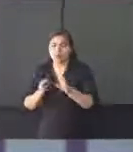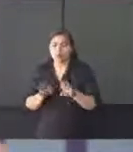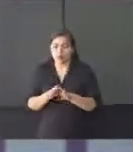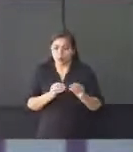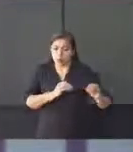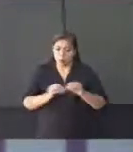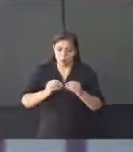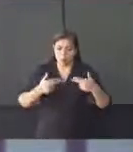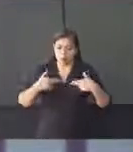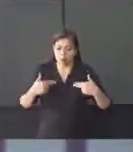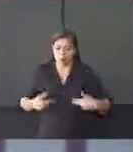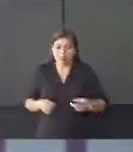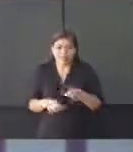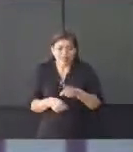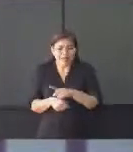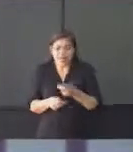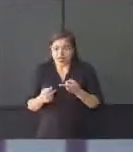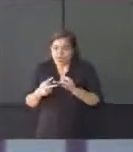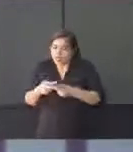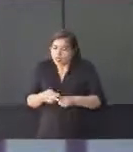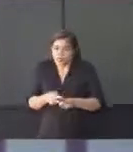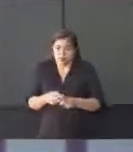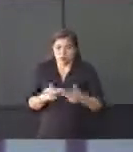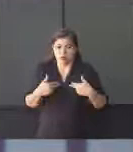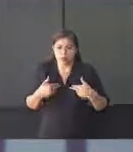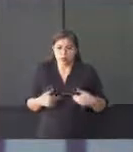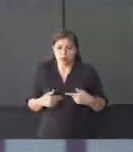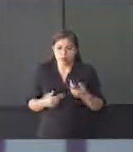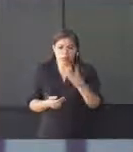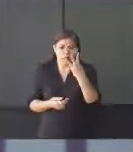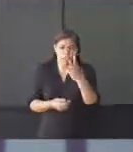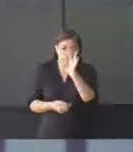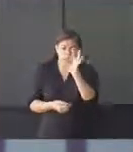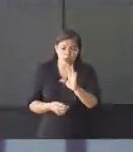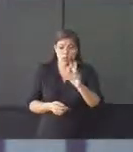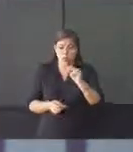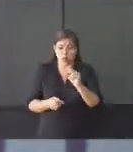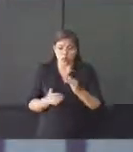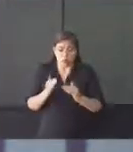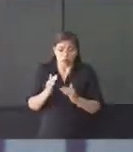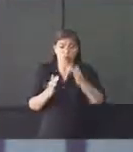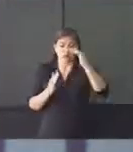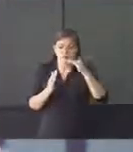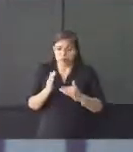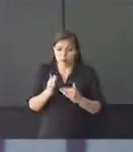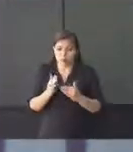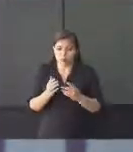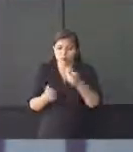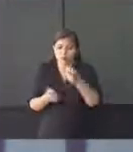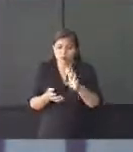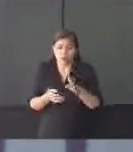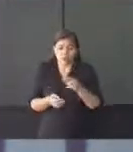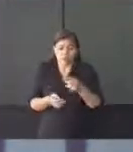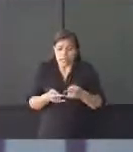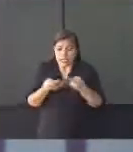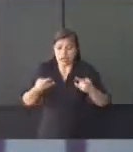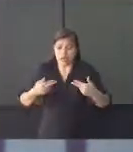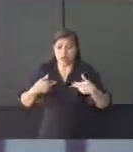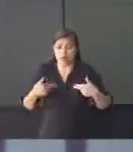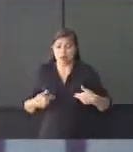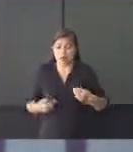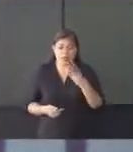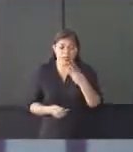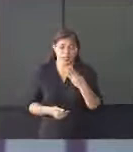Migrations suppose human mobility of 3%. It hasn't decreased or increased. Throughout the history of human